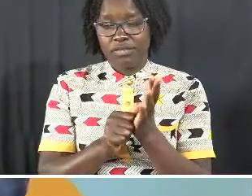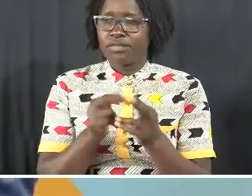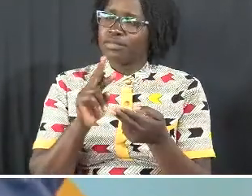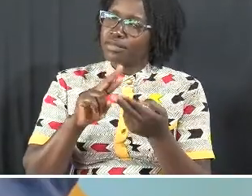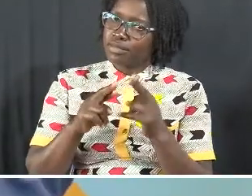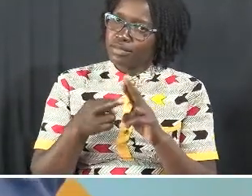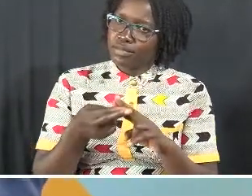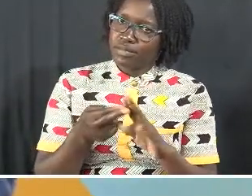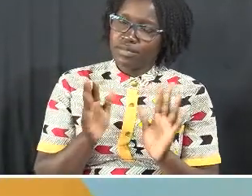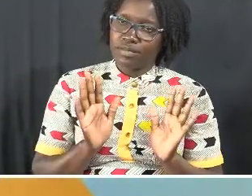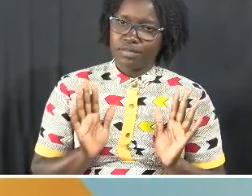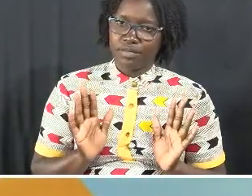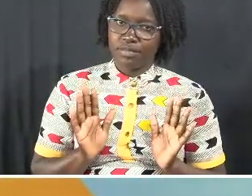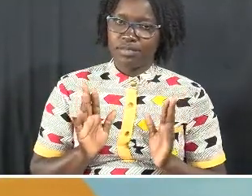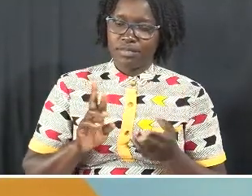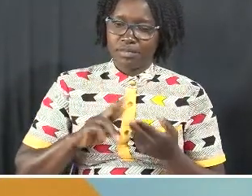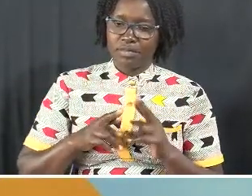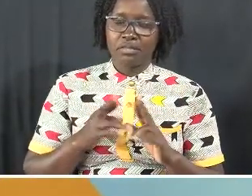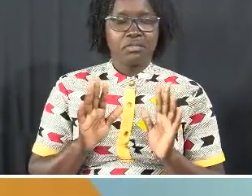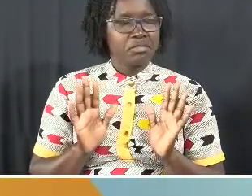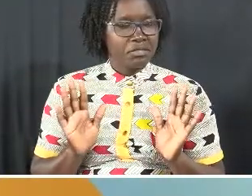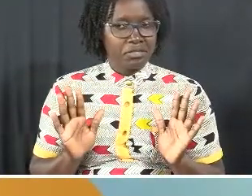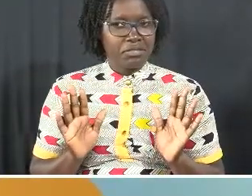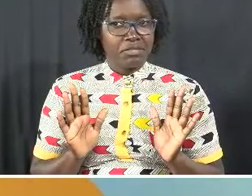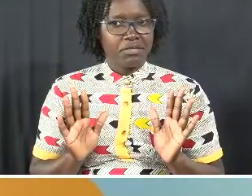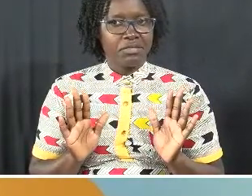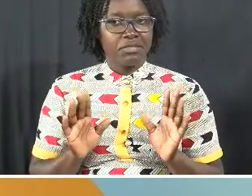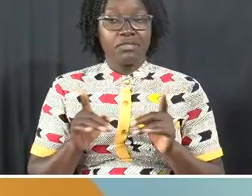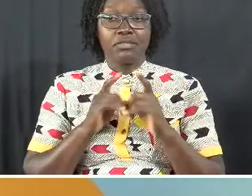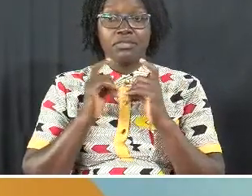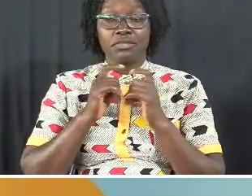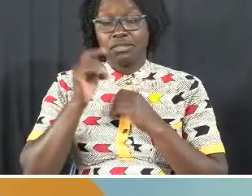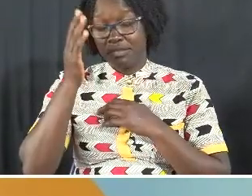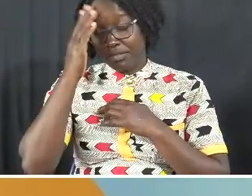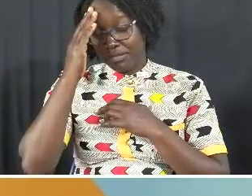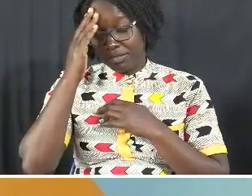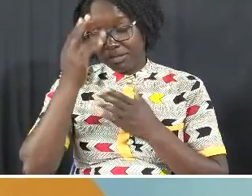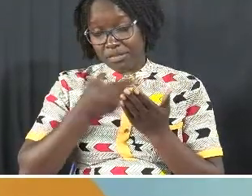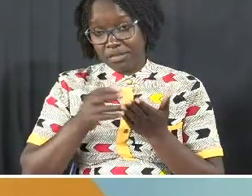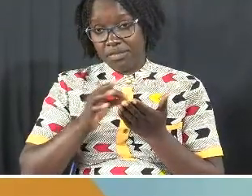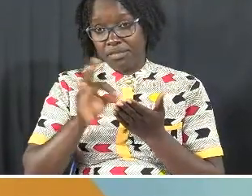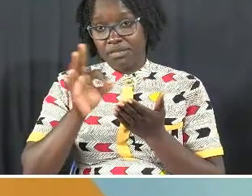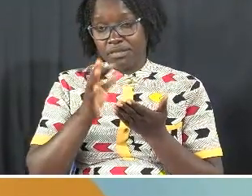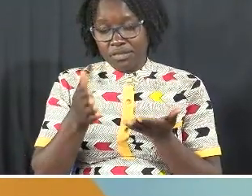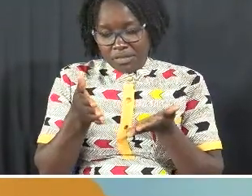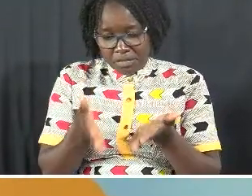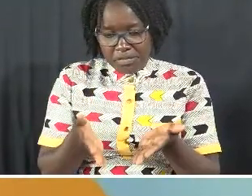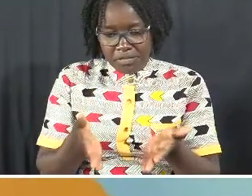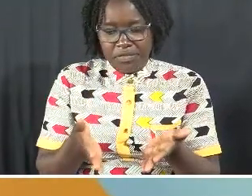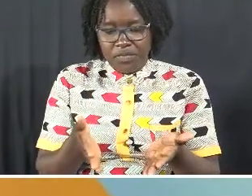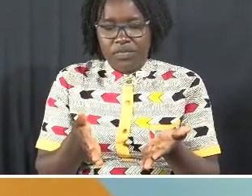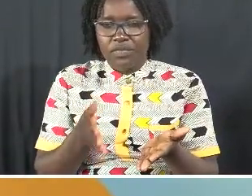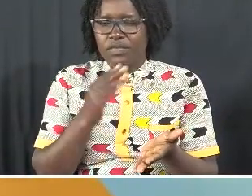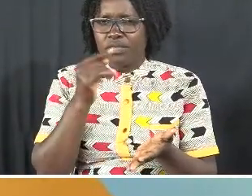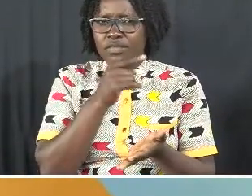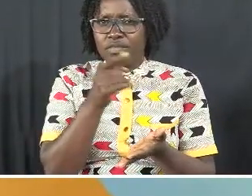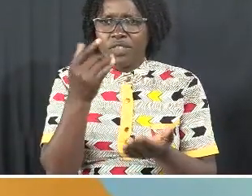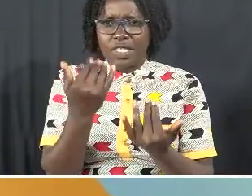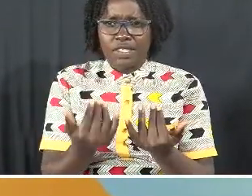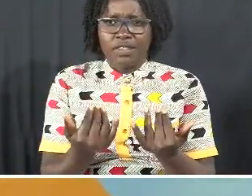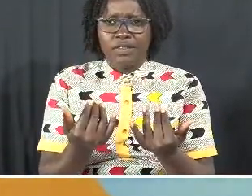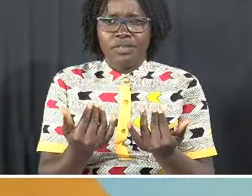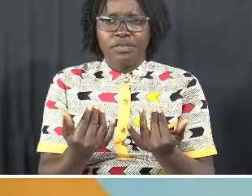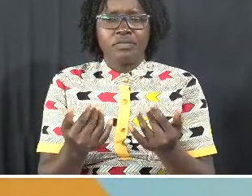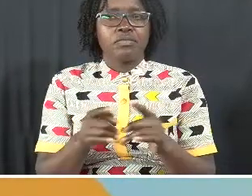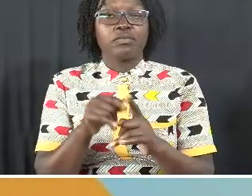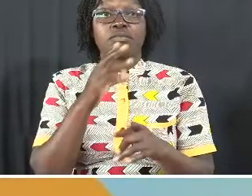Repent. Repent of that sin that you know. The Holy Spirit is here present. He's speaking to you right now. Even